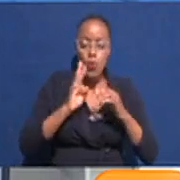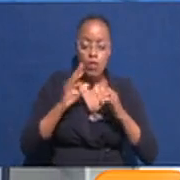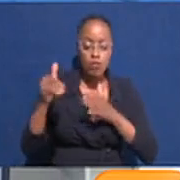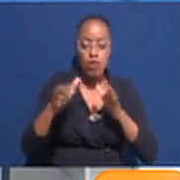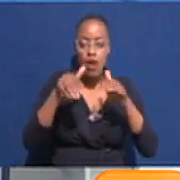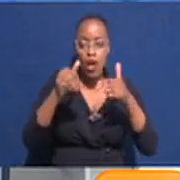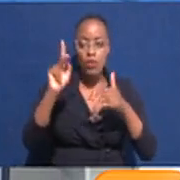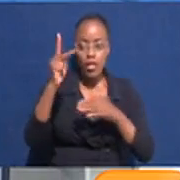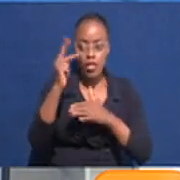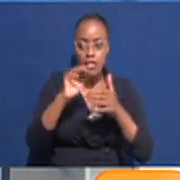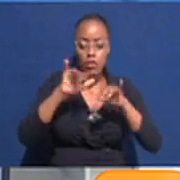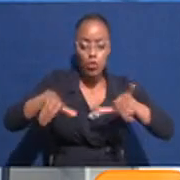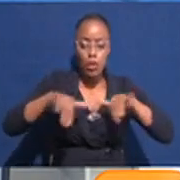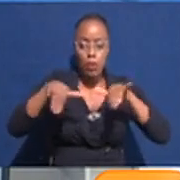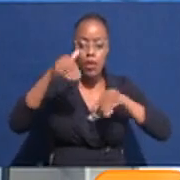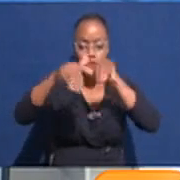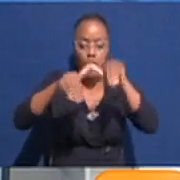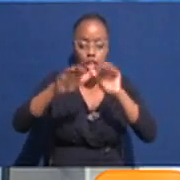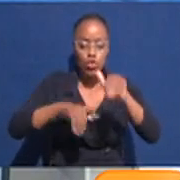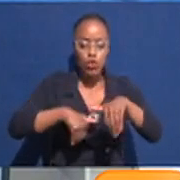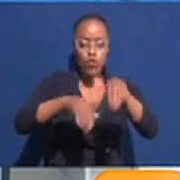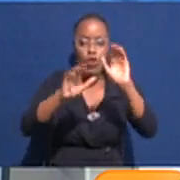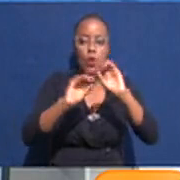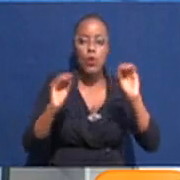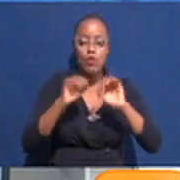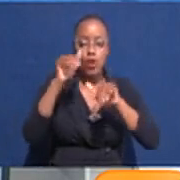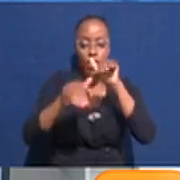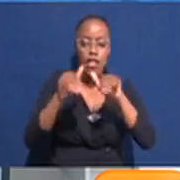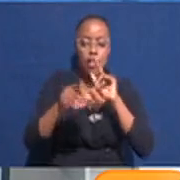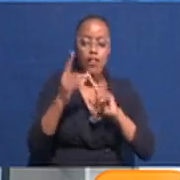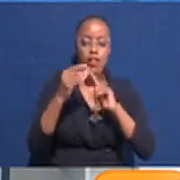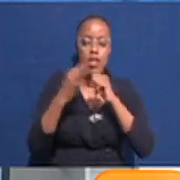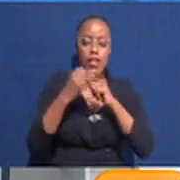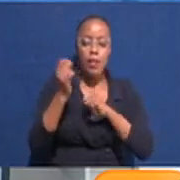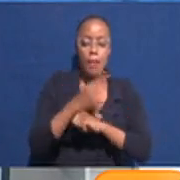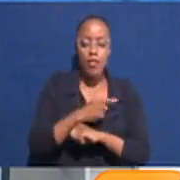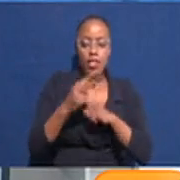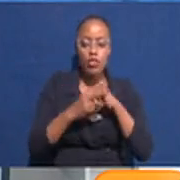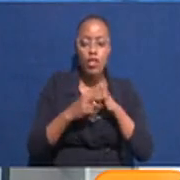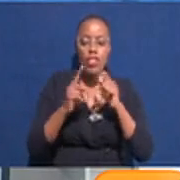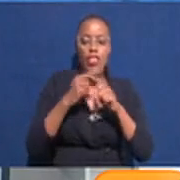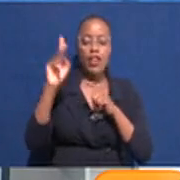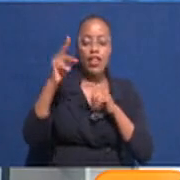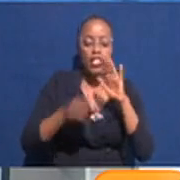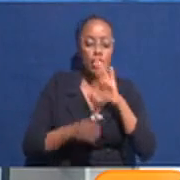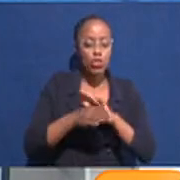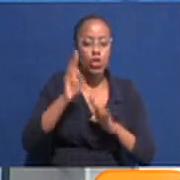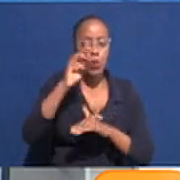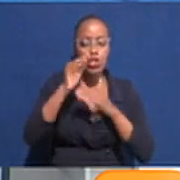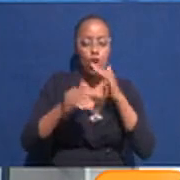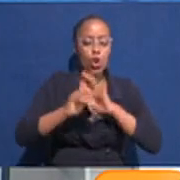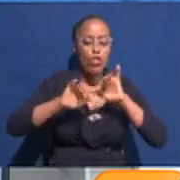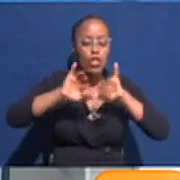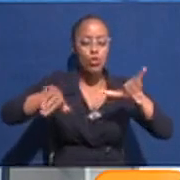having Kenya Swimming Federation elections is not followed with elections on the 8th of July, then Kenya will be kicked out of all